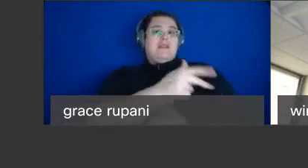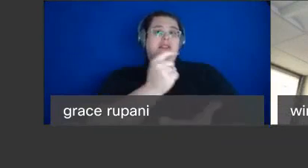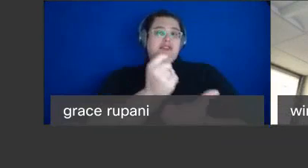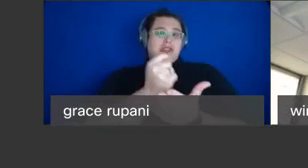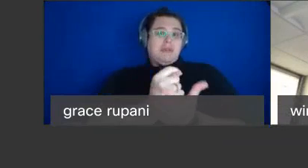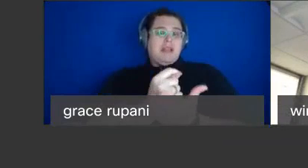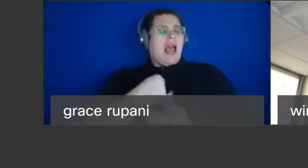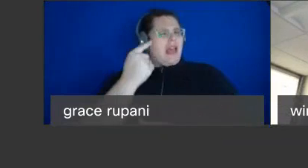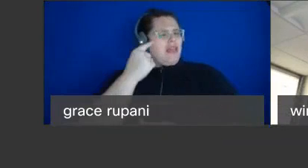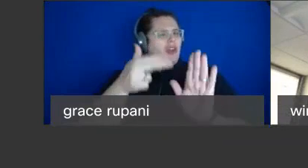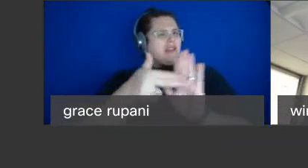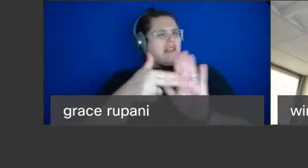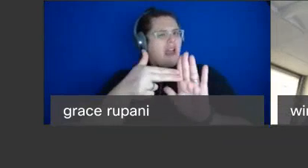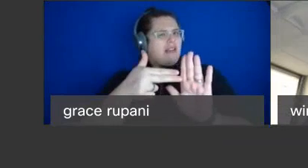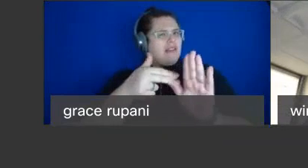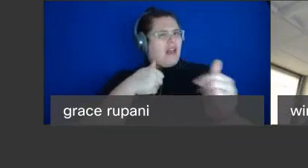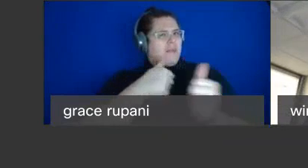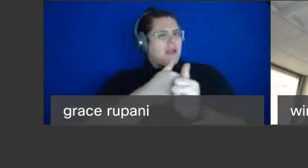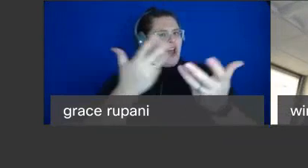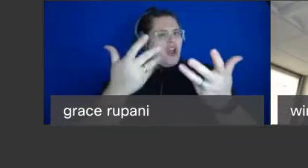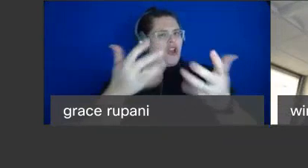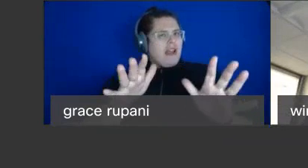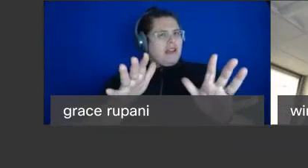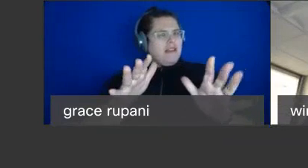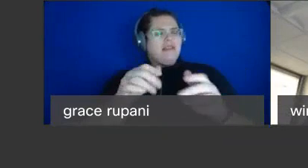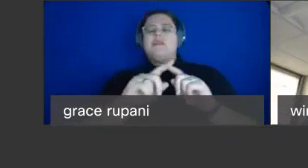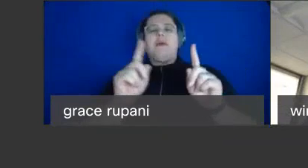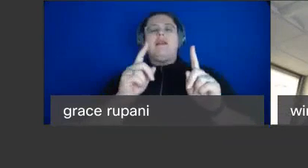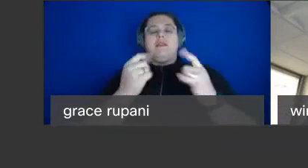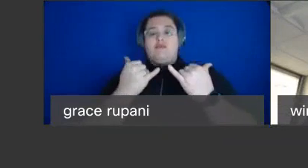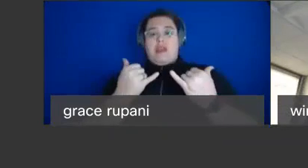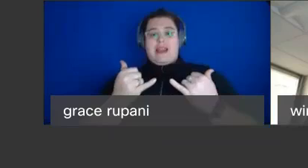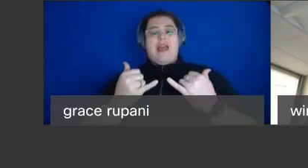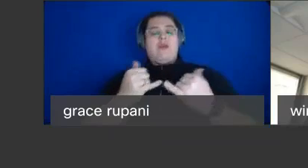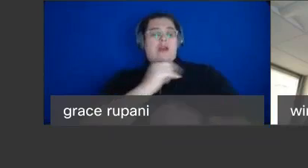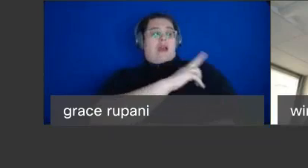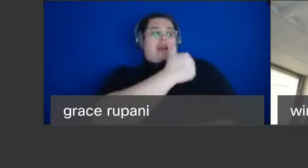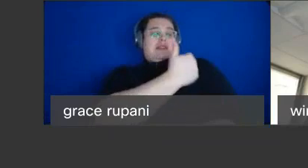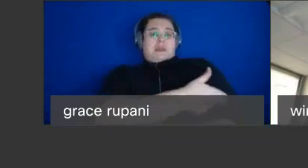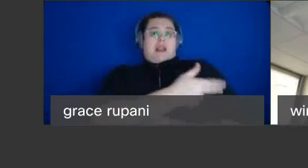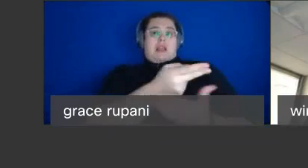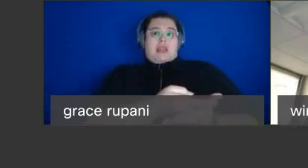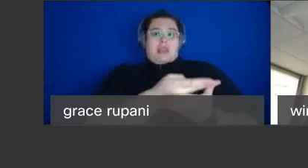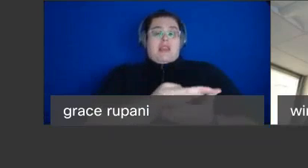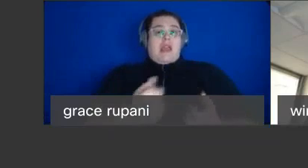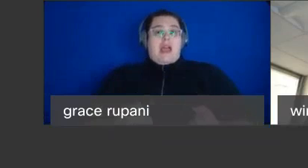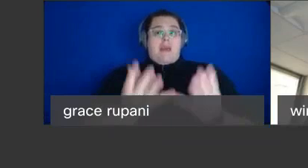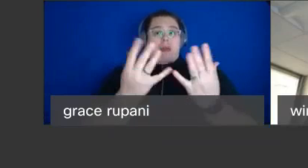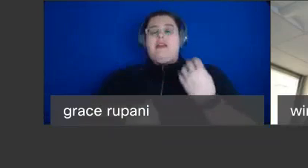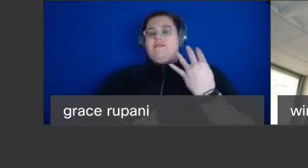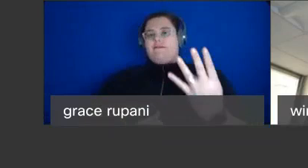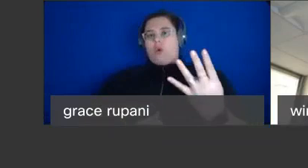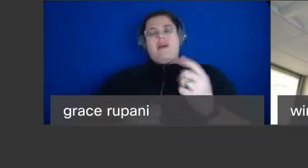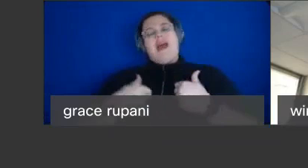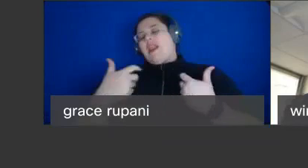that number should be 4 people who are currently hospitalized. And I don't want to do it now, but